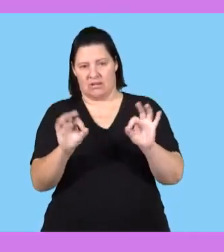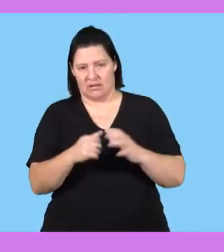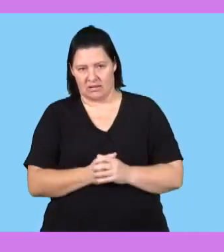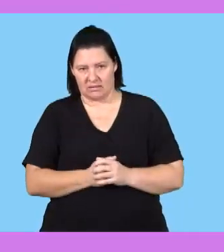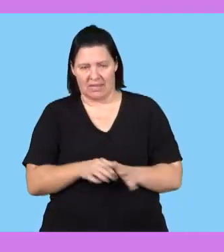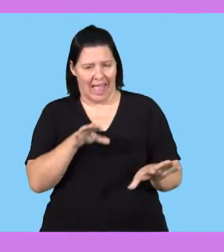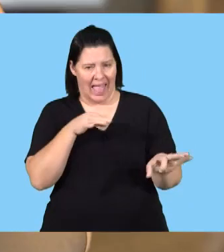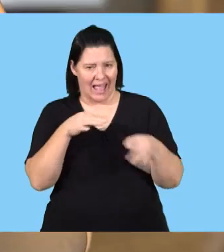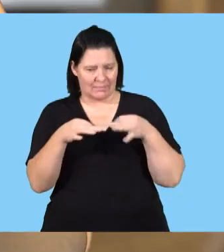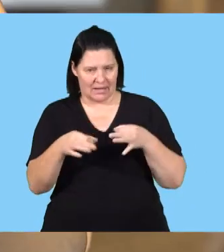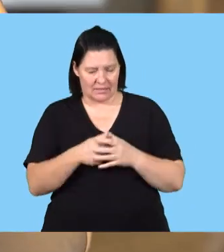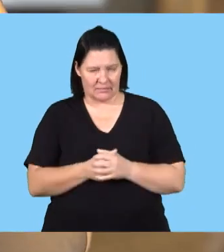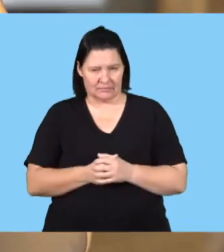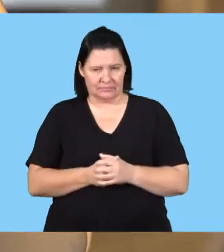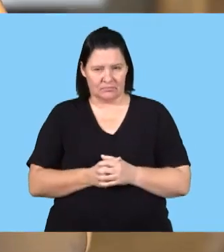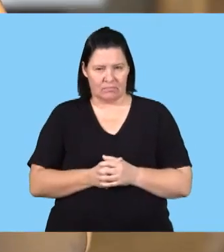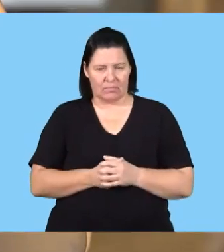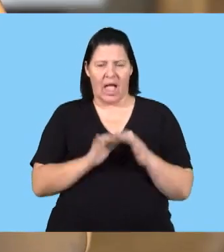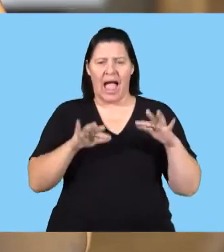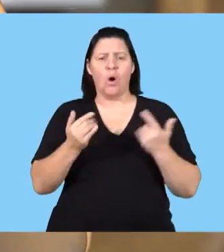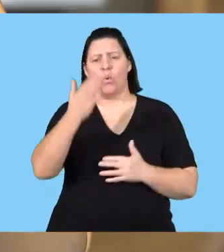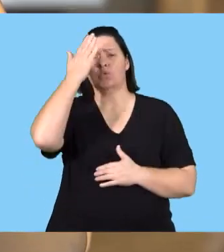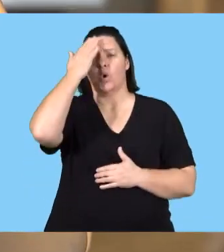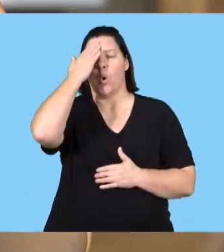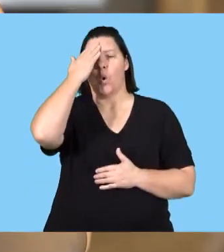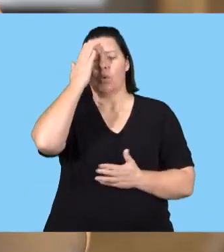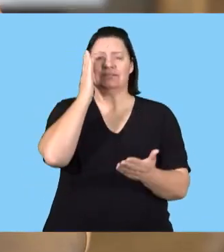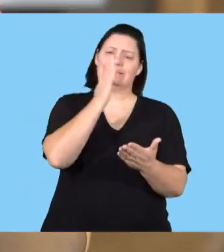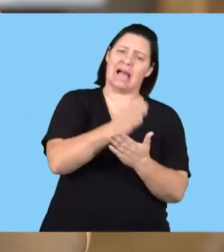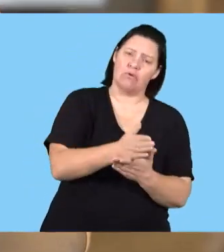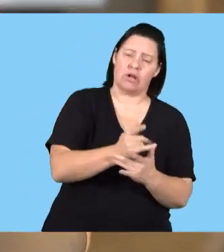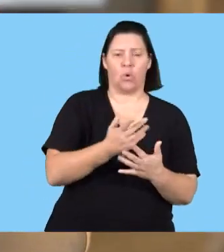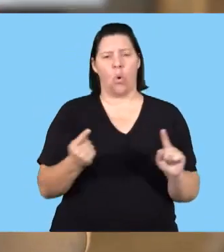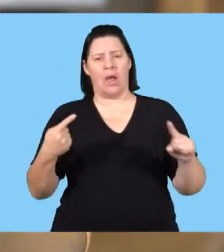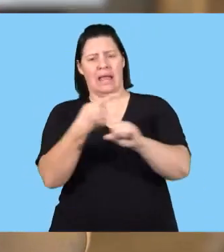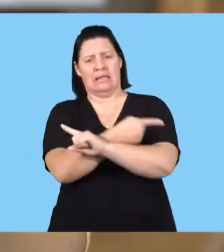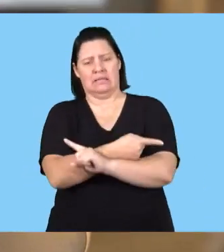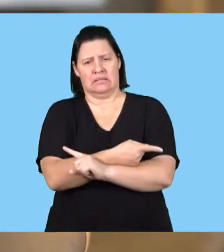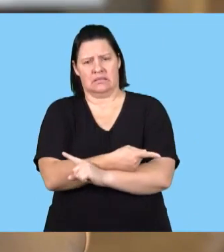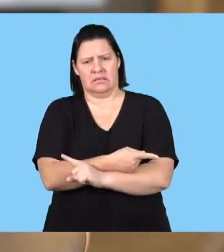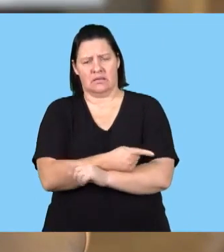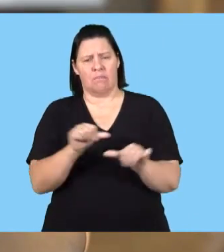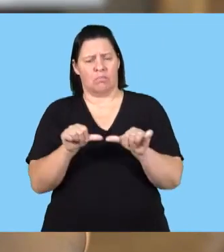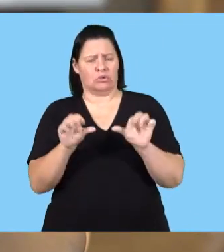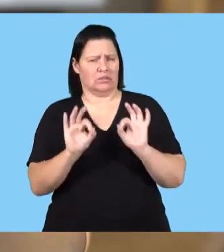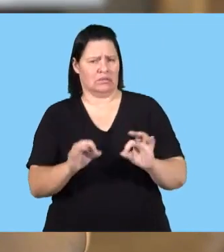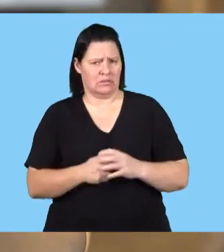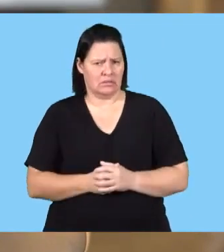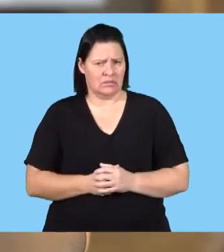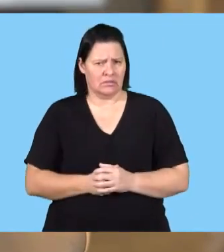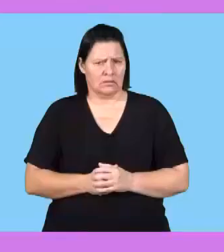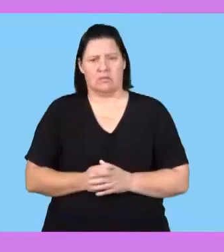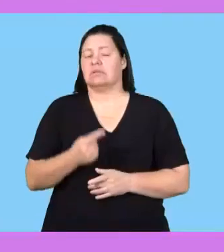proportional. Explain. So how do we know if the relationship is directly proportional or inversely